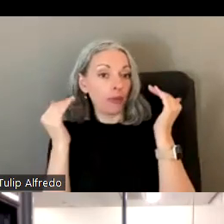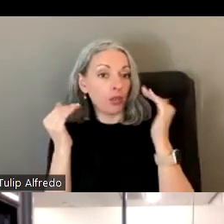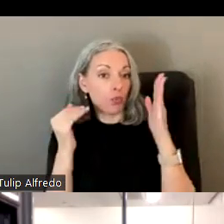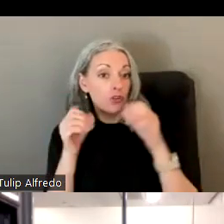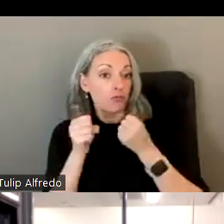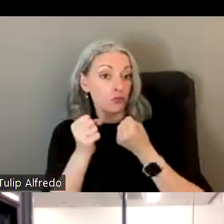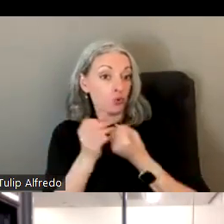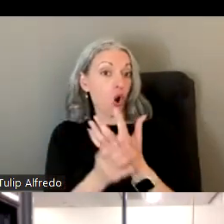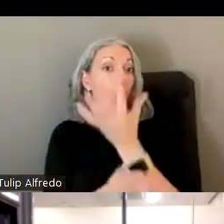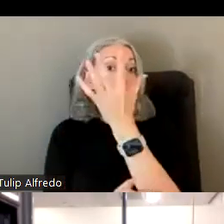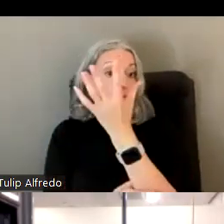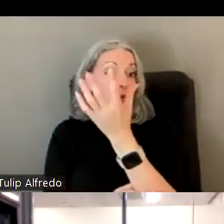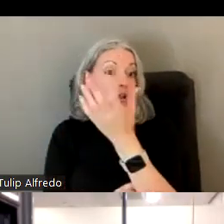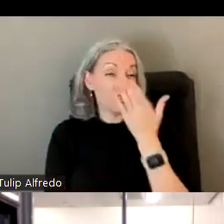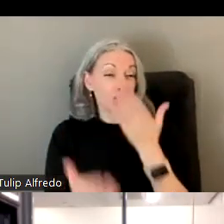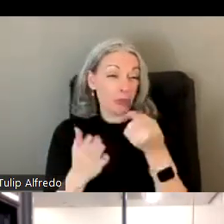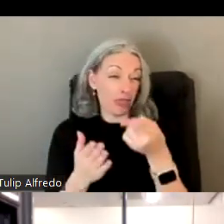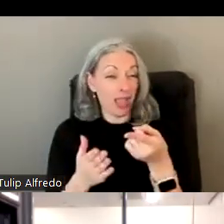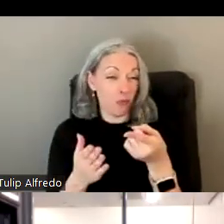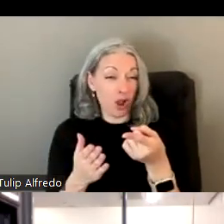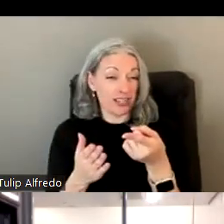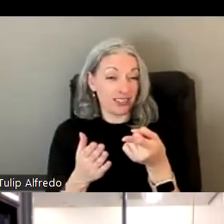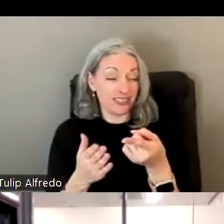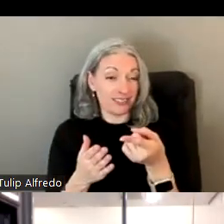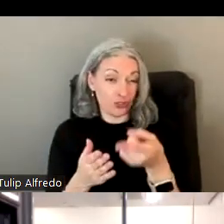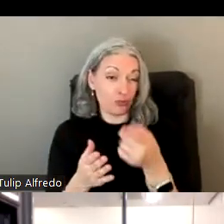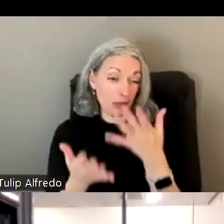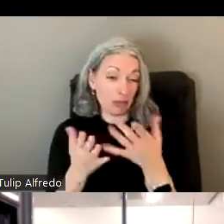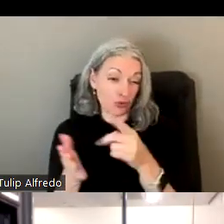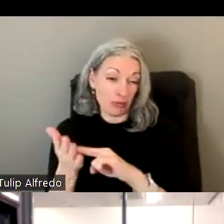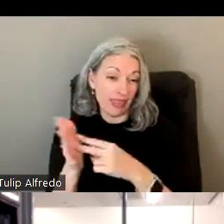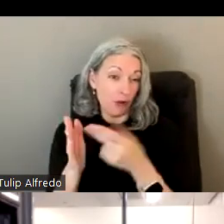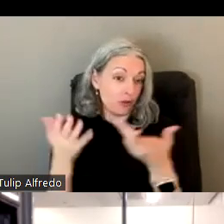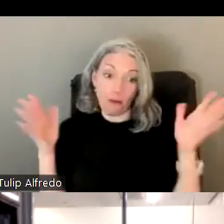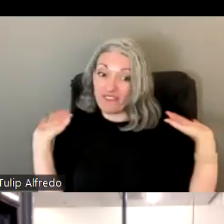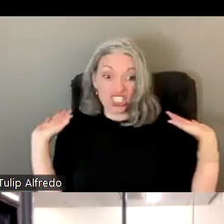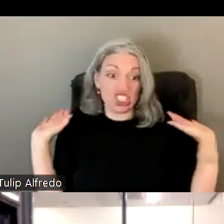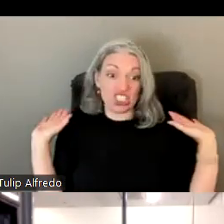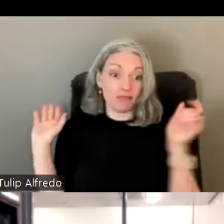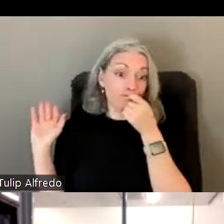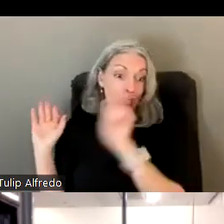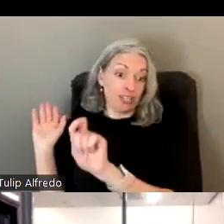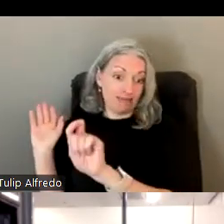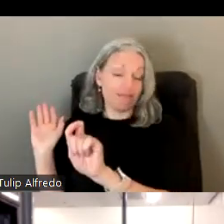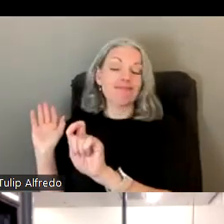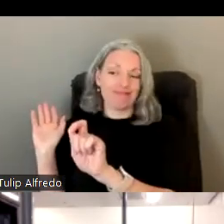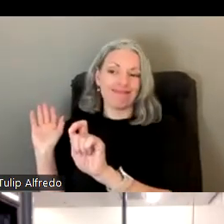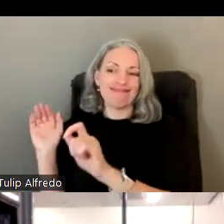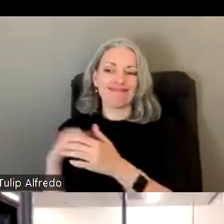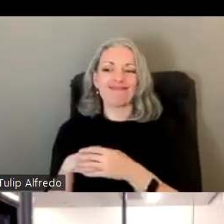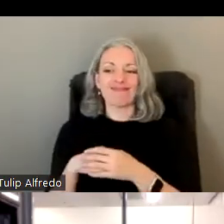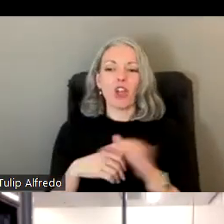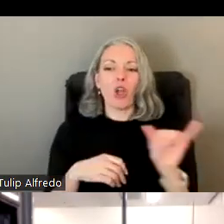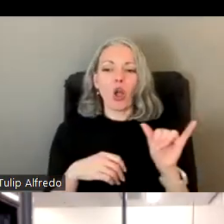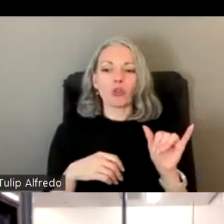expand. So that might be the one that you're talking about there. And that one's a done deal at the moment anyway. And then also